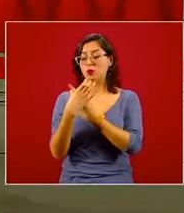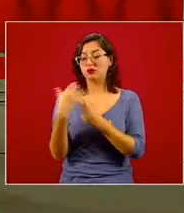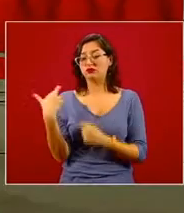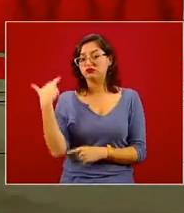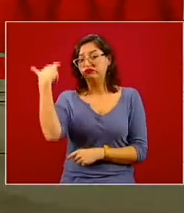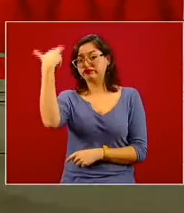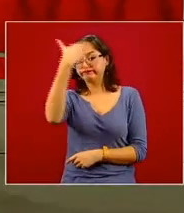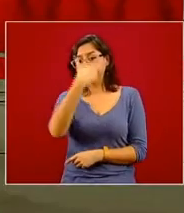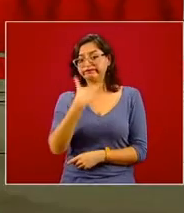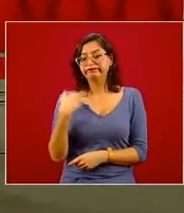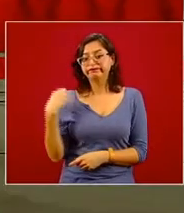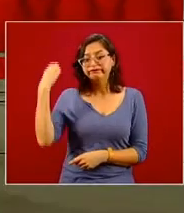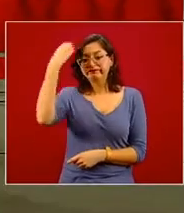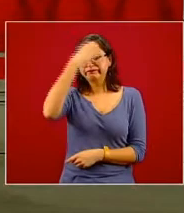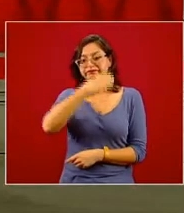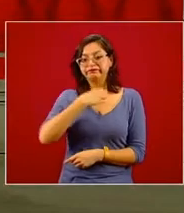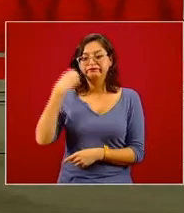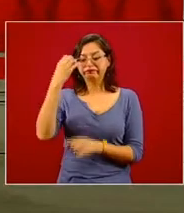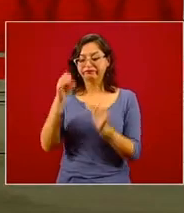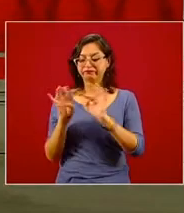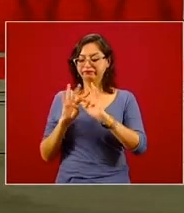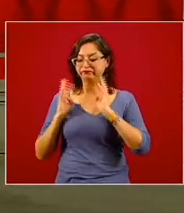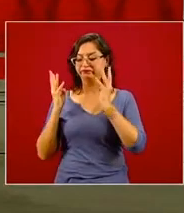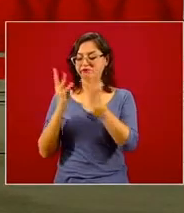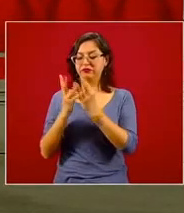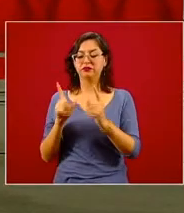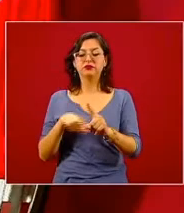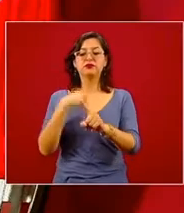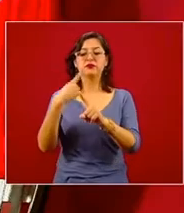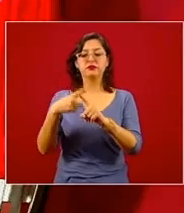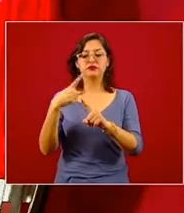international regulations. There is an